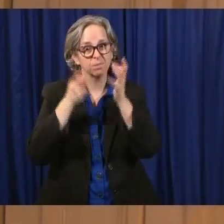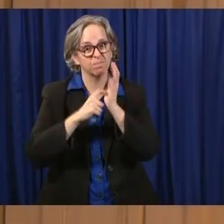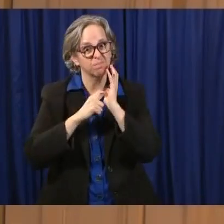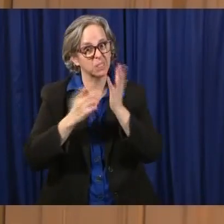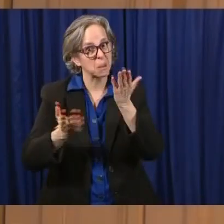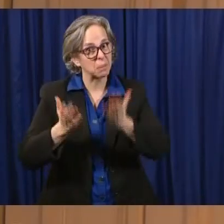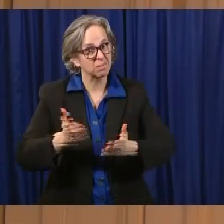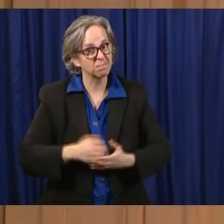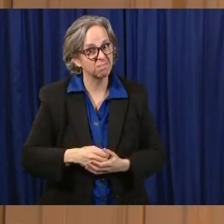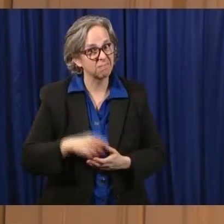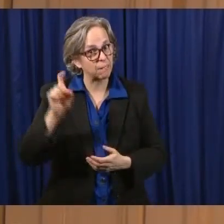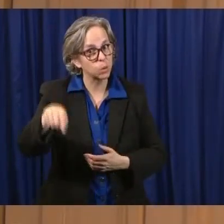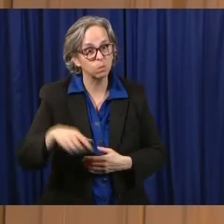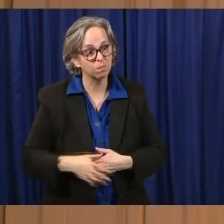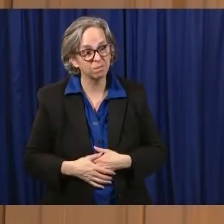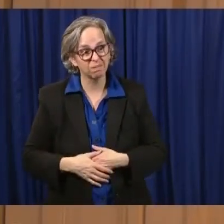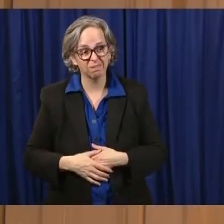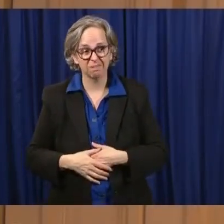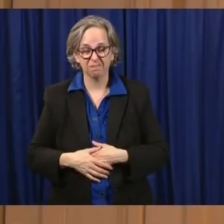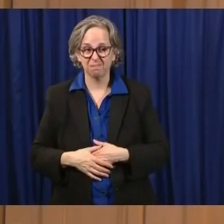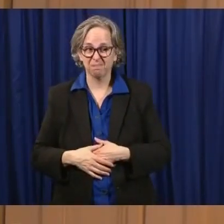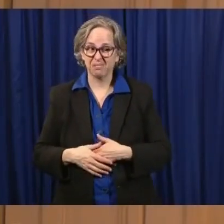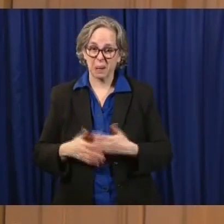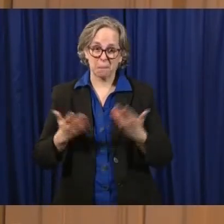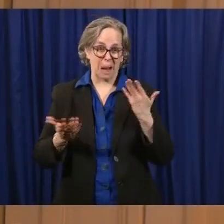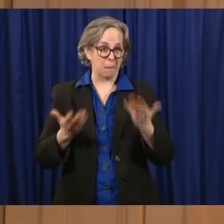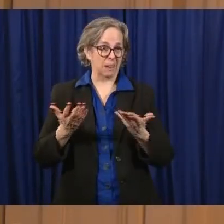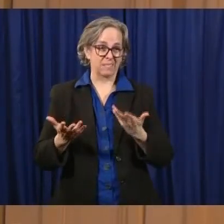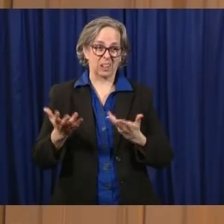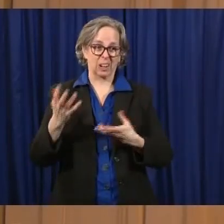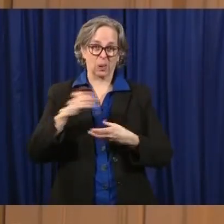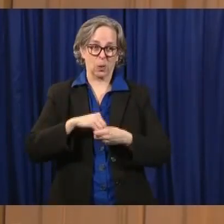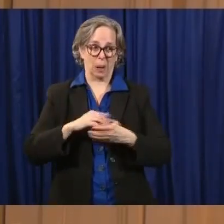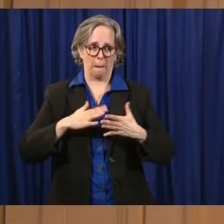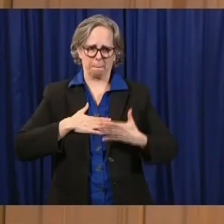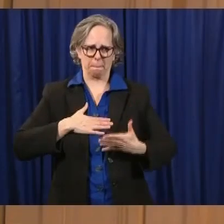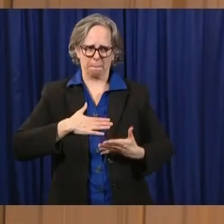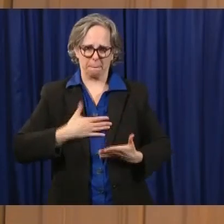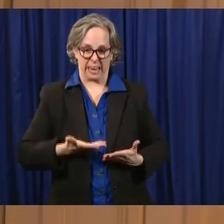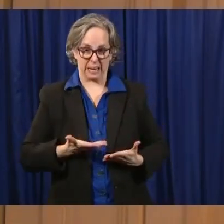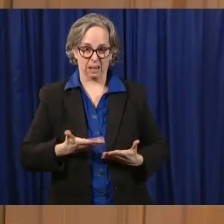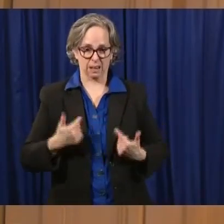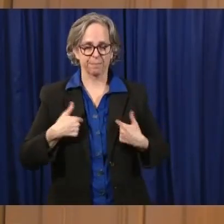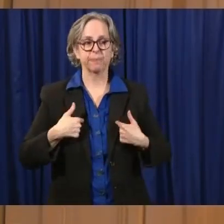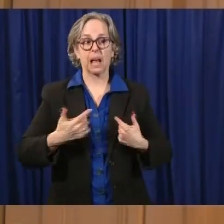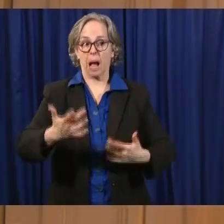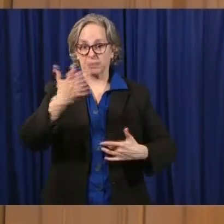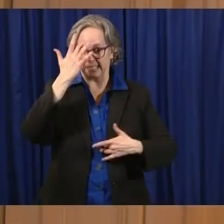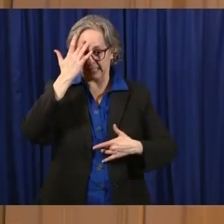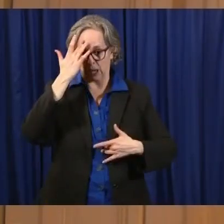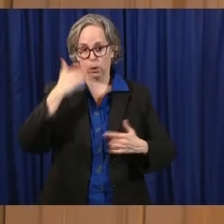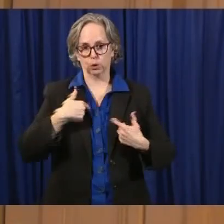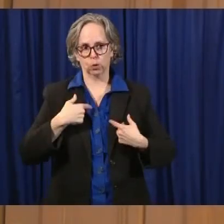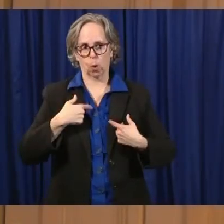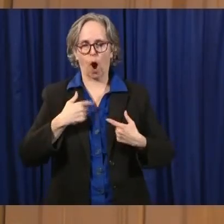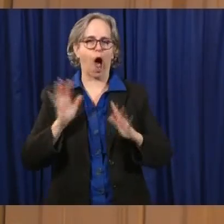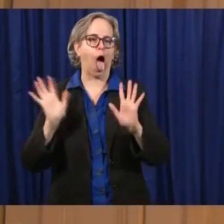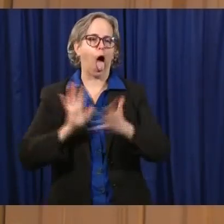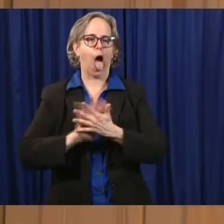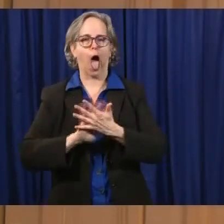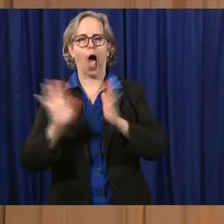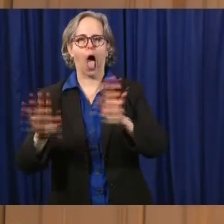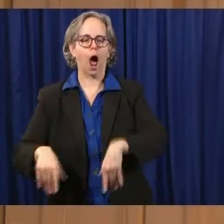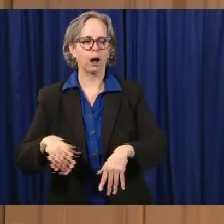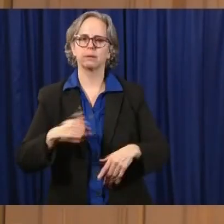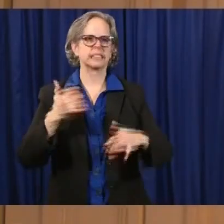us all having to be honest when we're sick and stay home and tell our doctor. And it will have to have safeguards for people